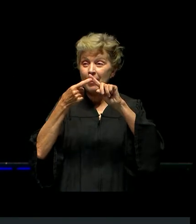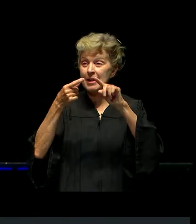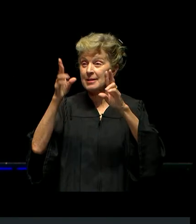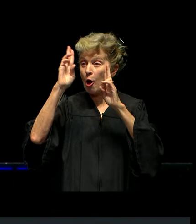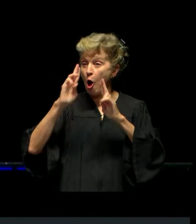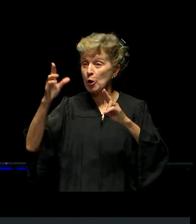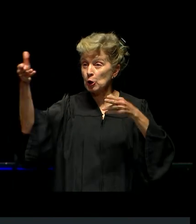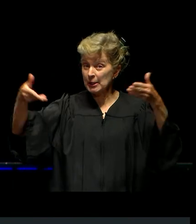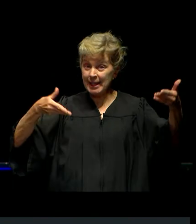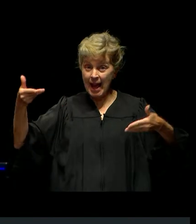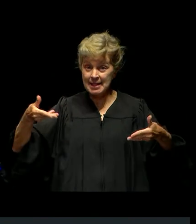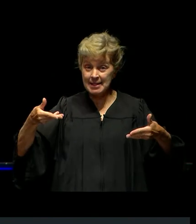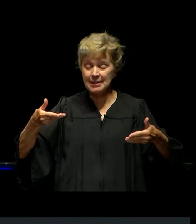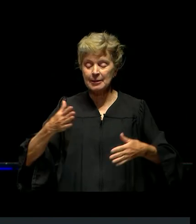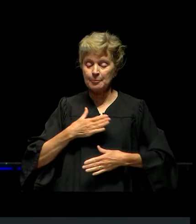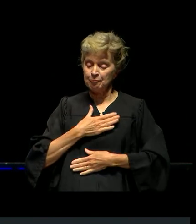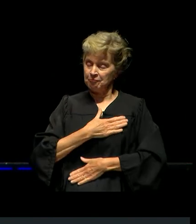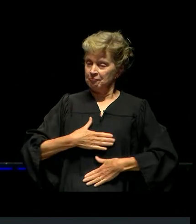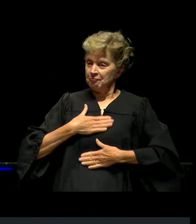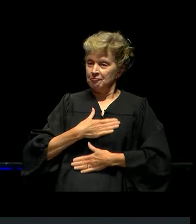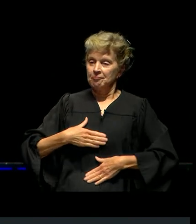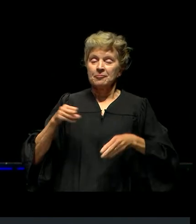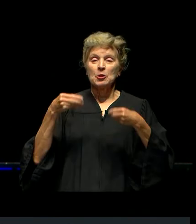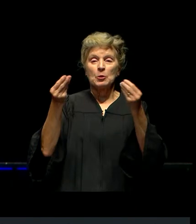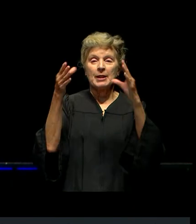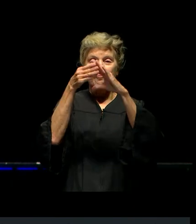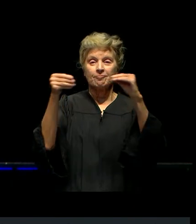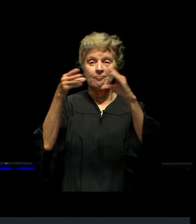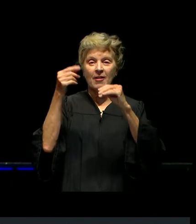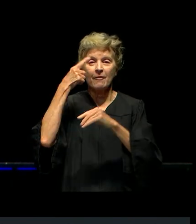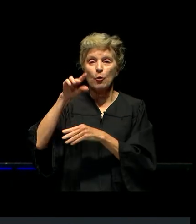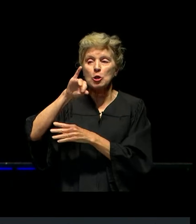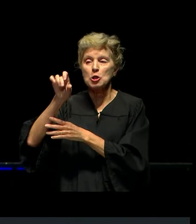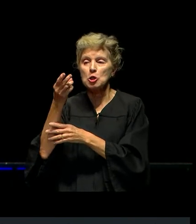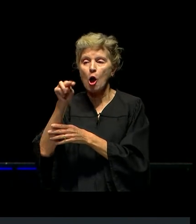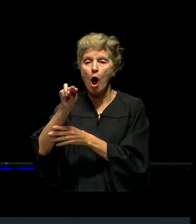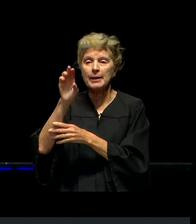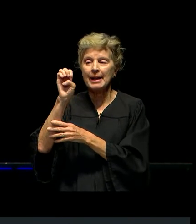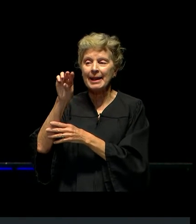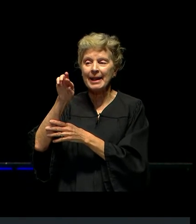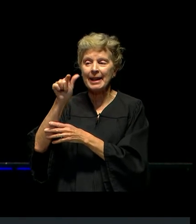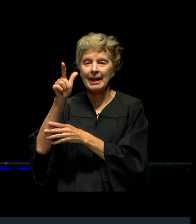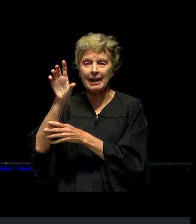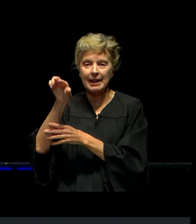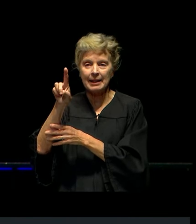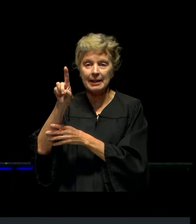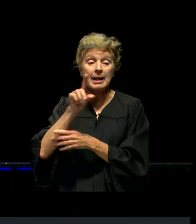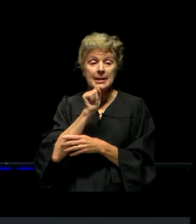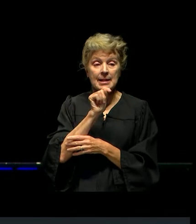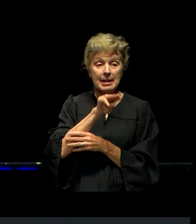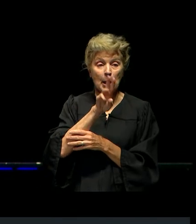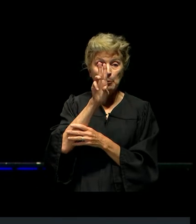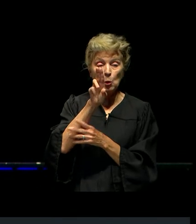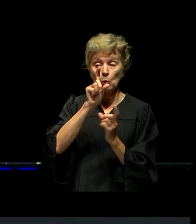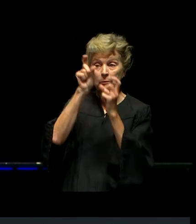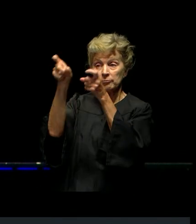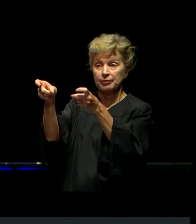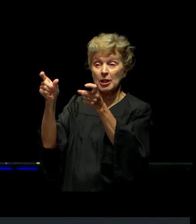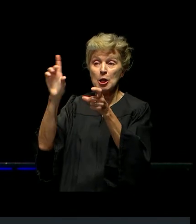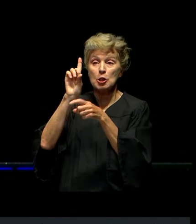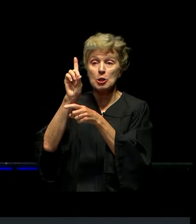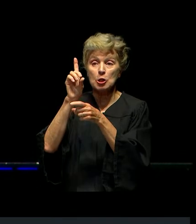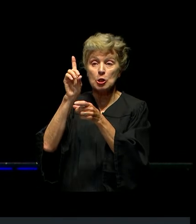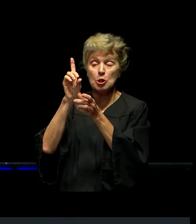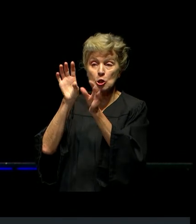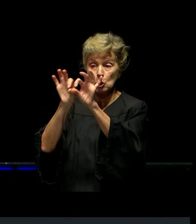honored guests. It is my great privilege to deliver this citation for John England, upon whom Toronto Metropolitan University is conferring the degree Doctor